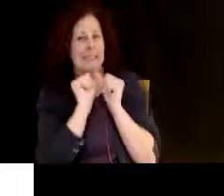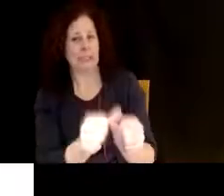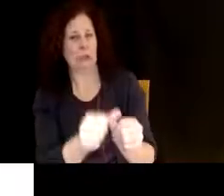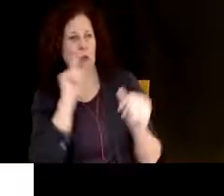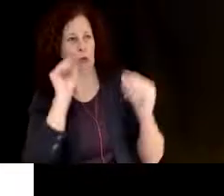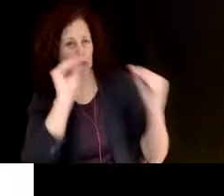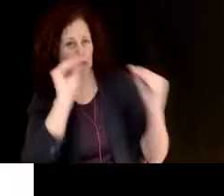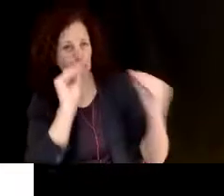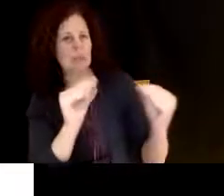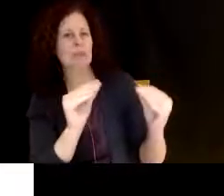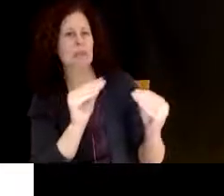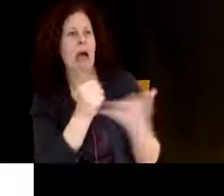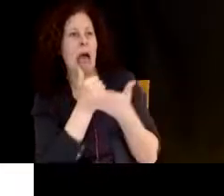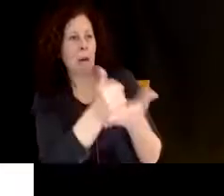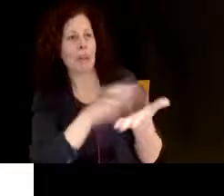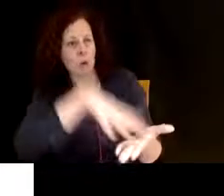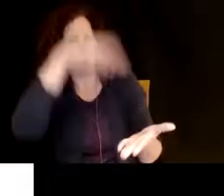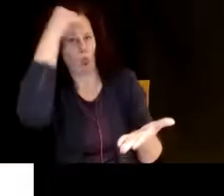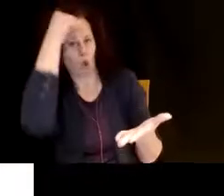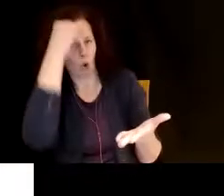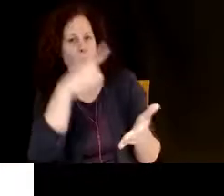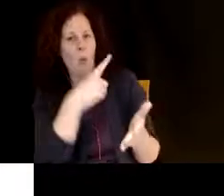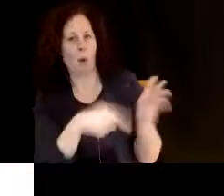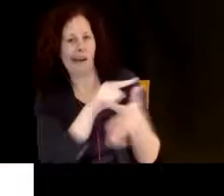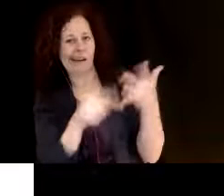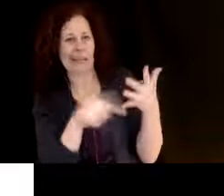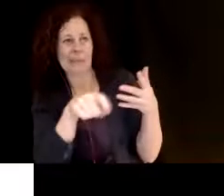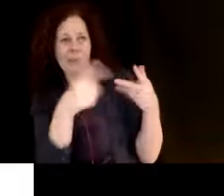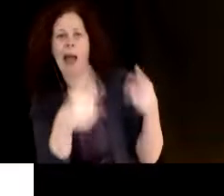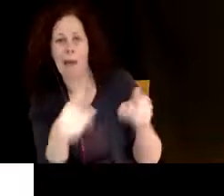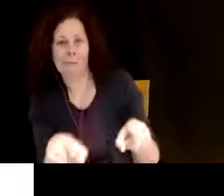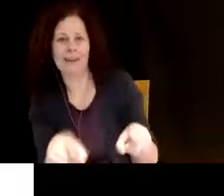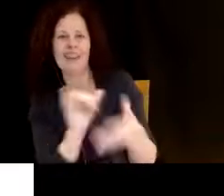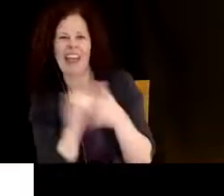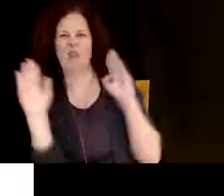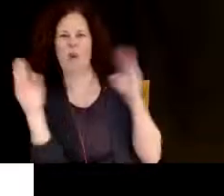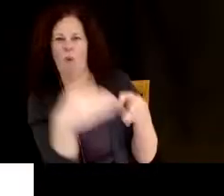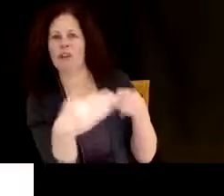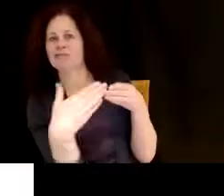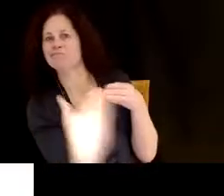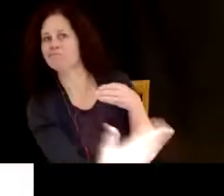improve knowledge is where we're going to still be going. So next slide.